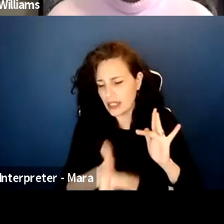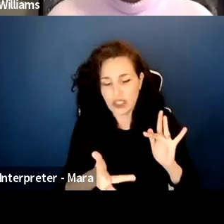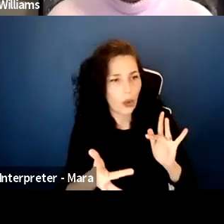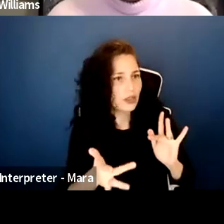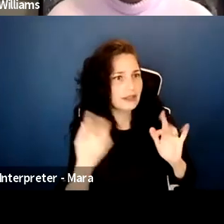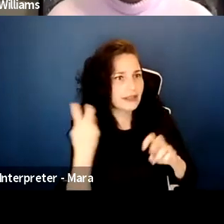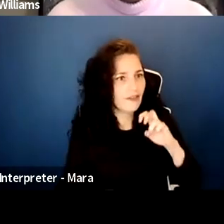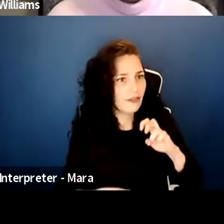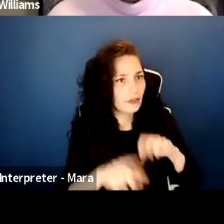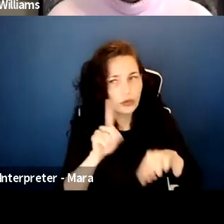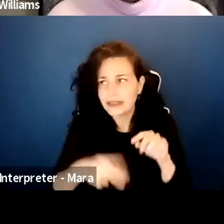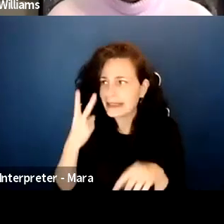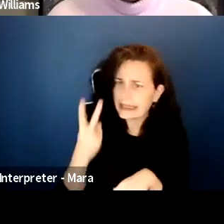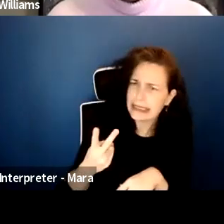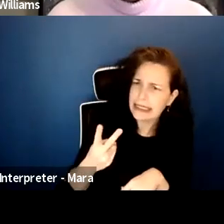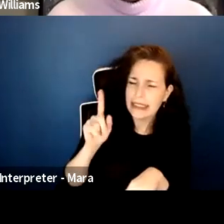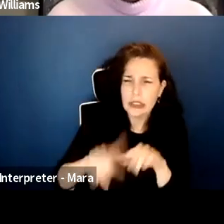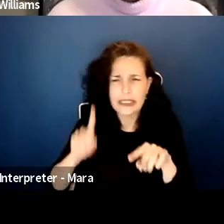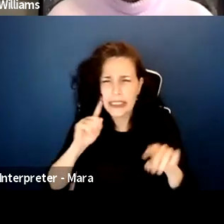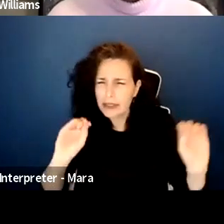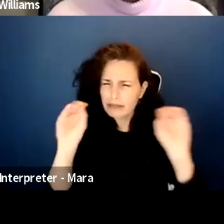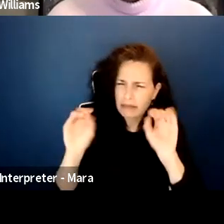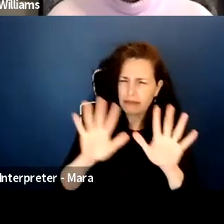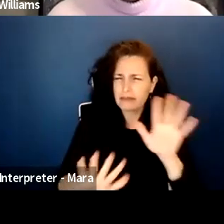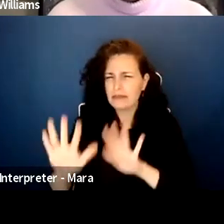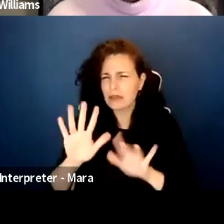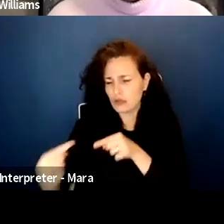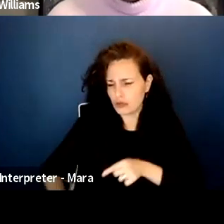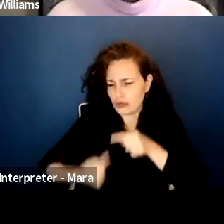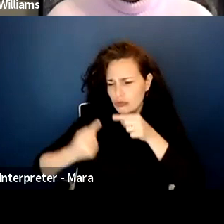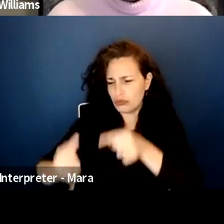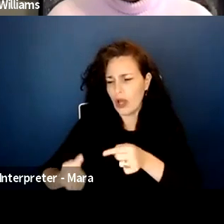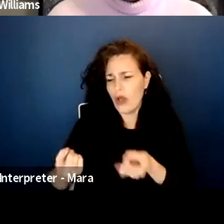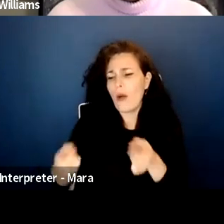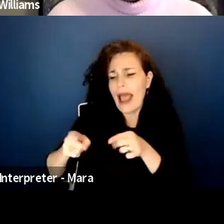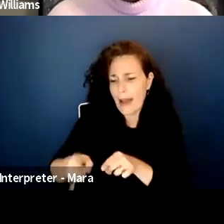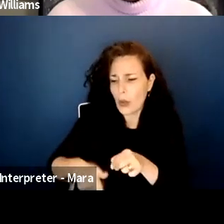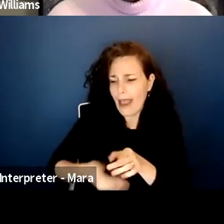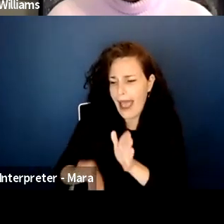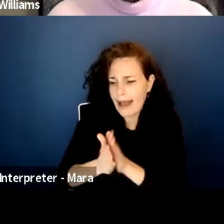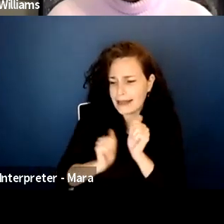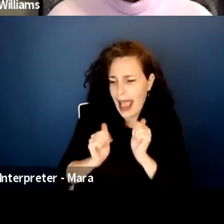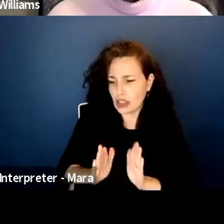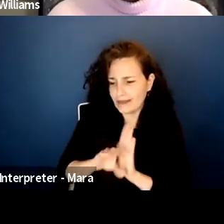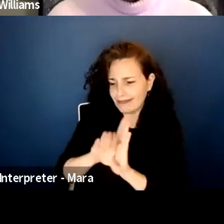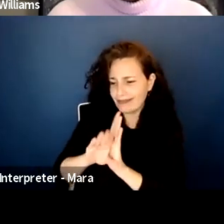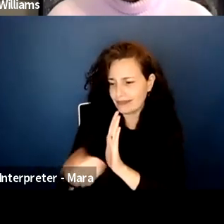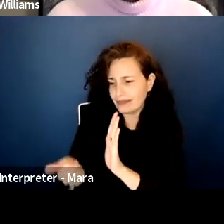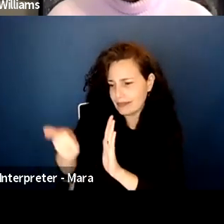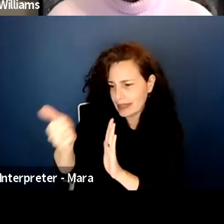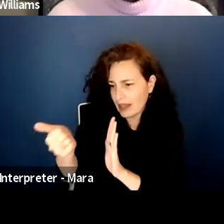couldn't hear or see or whatever it was, that we have to then have the actor put themselves on tape and send it to us, which is